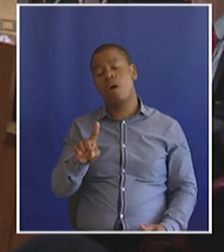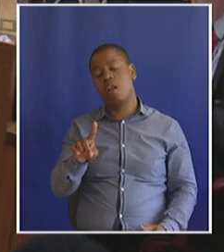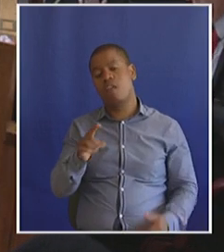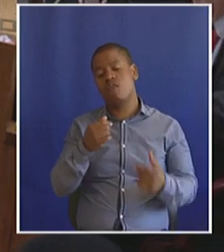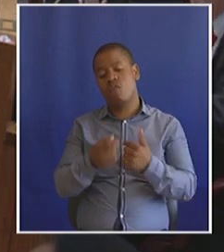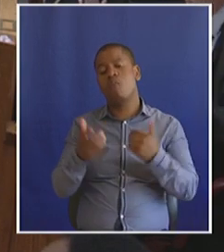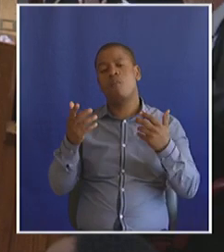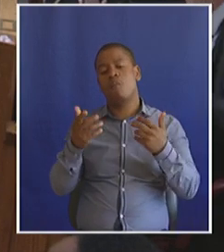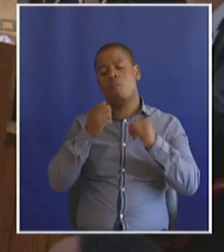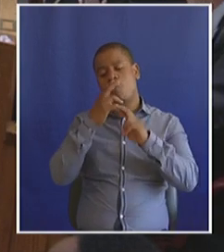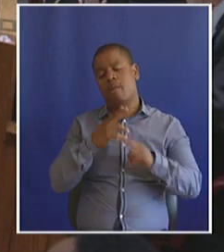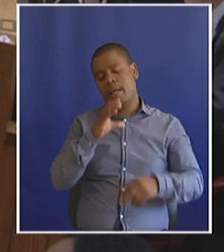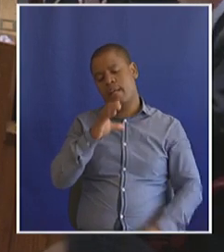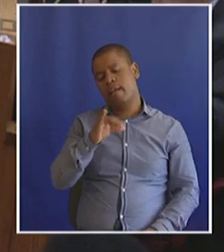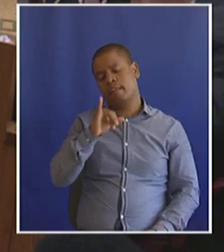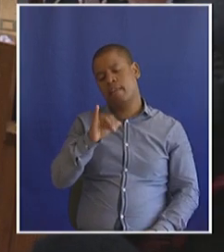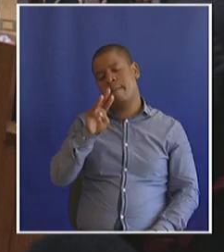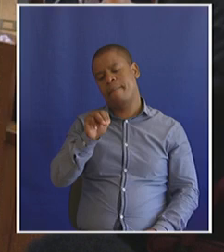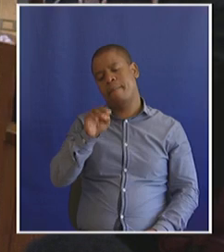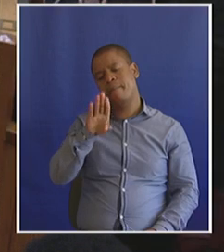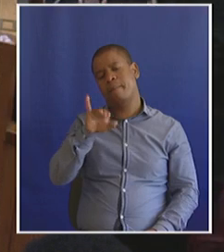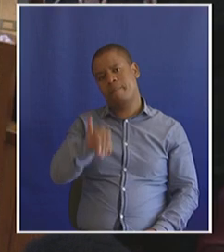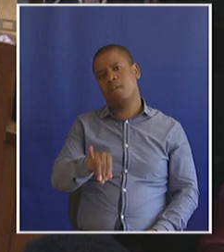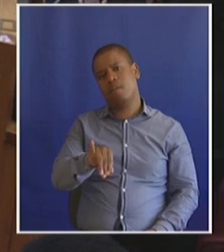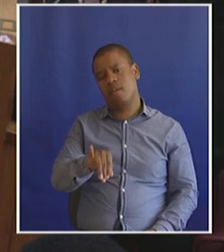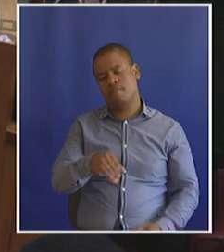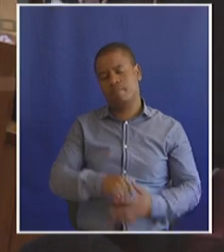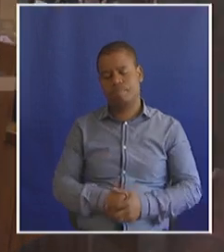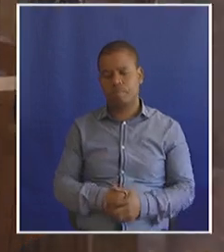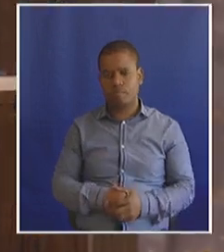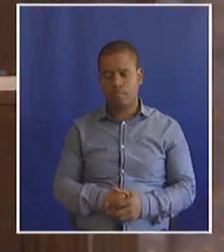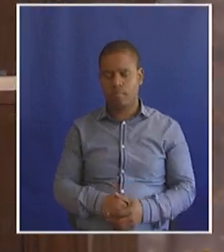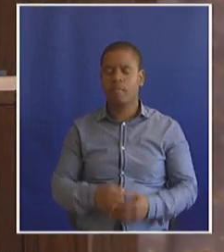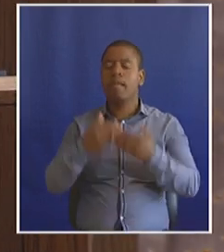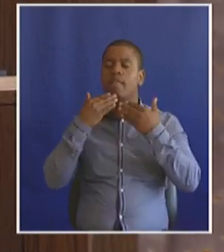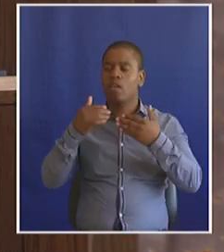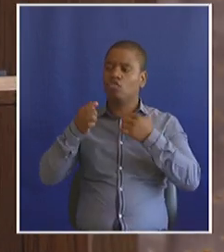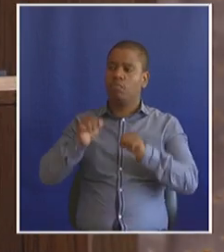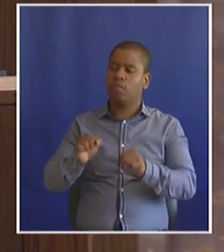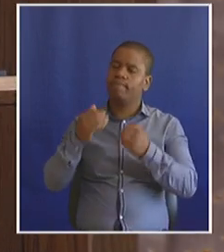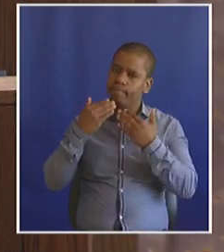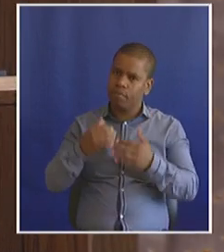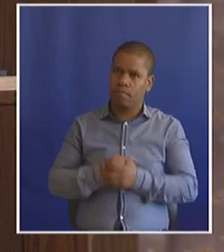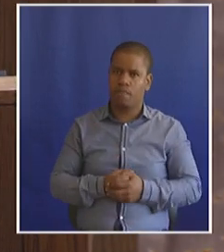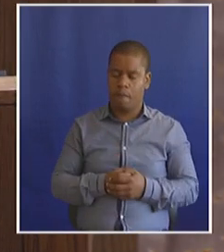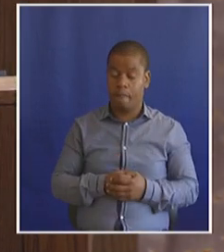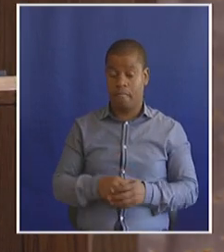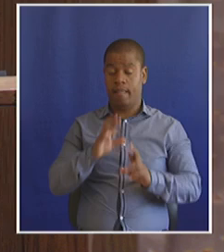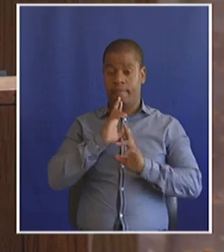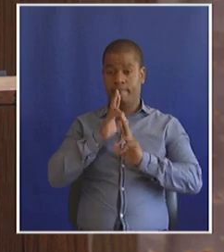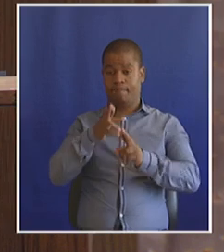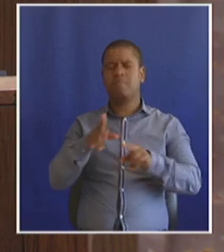Timbi. Honorable Deputy Minister. Chairperson, thanks. A lot of the answer is